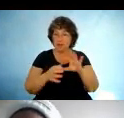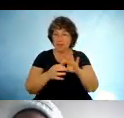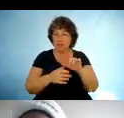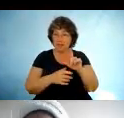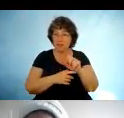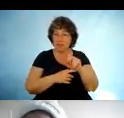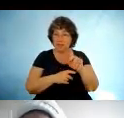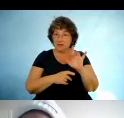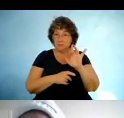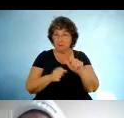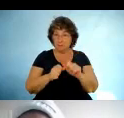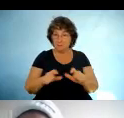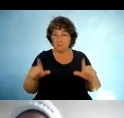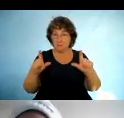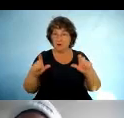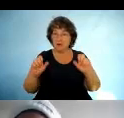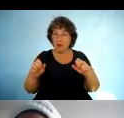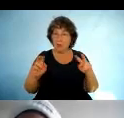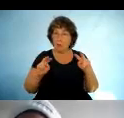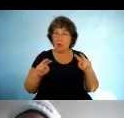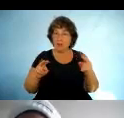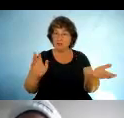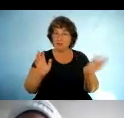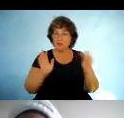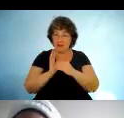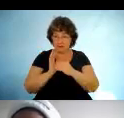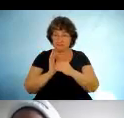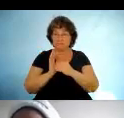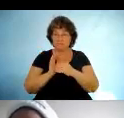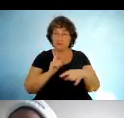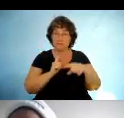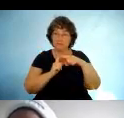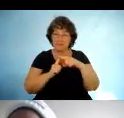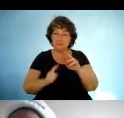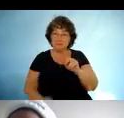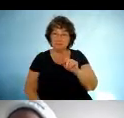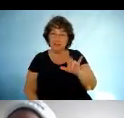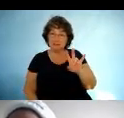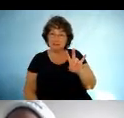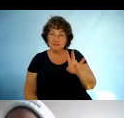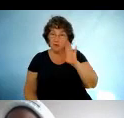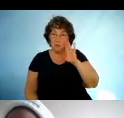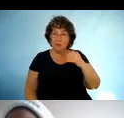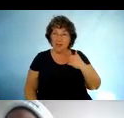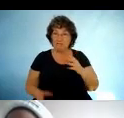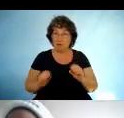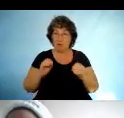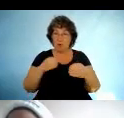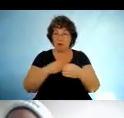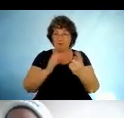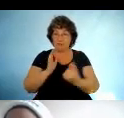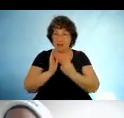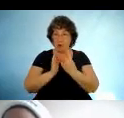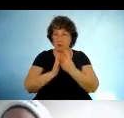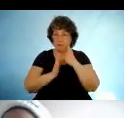that you can come and ask additional questions. Robert asked for the self-advocate panel, what was